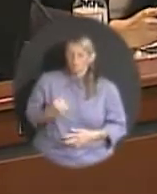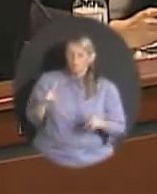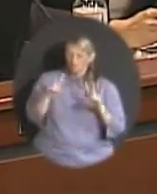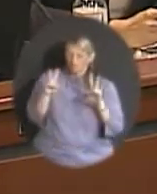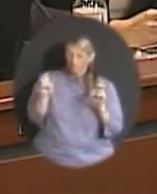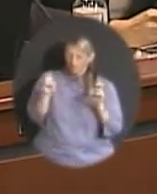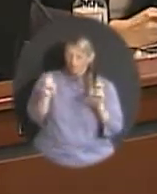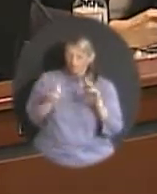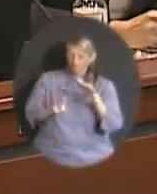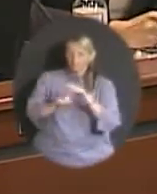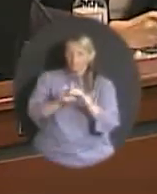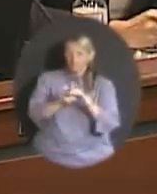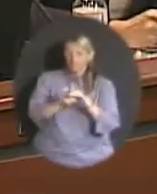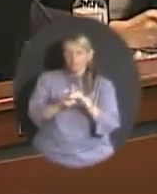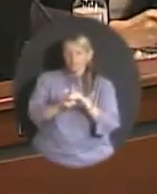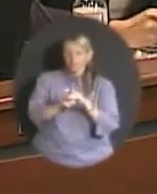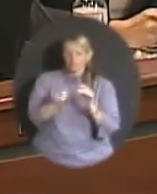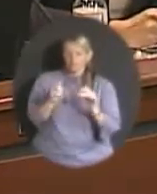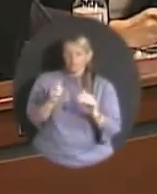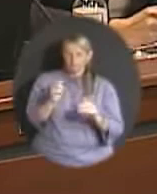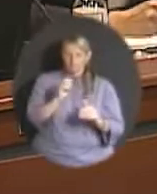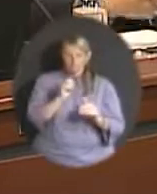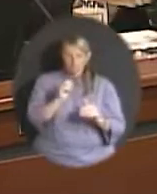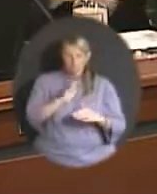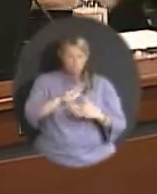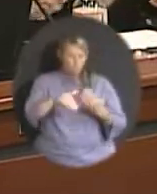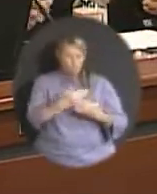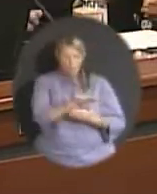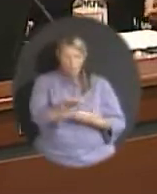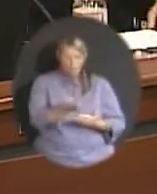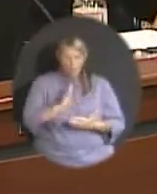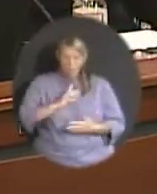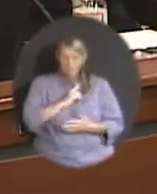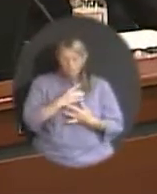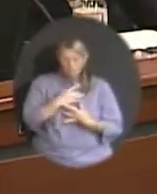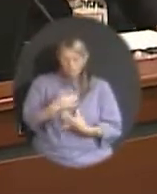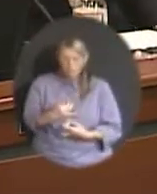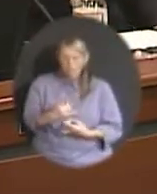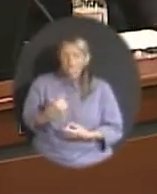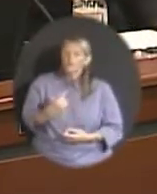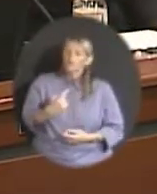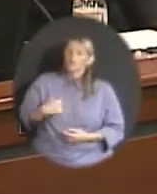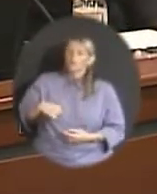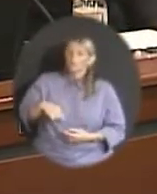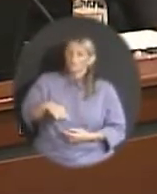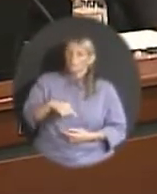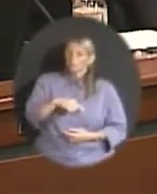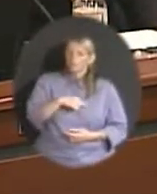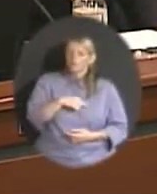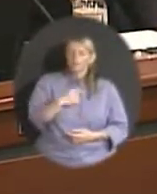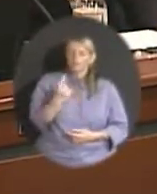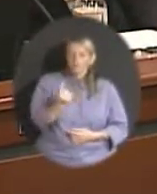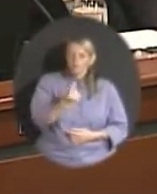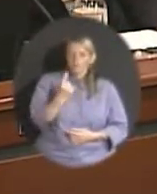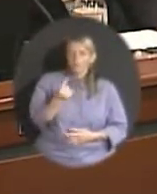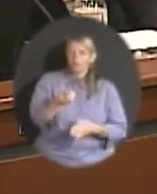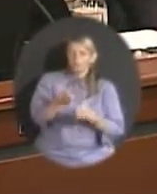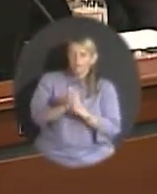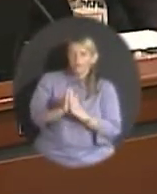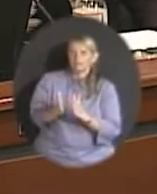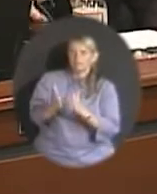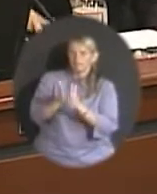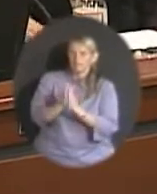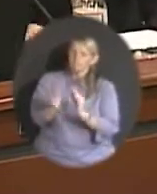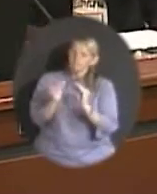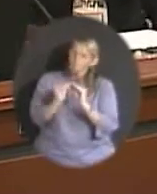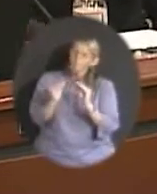up that is of interest to all of us is that we are continually asking for improvement from our students